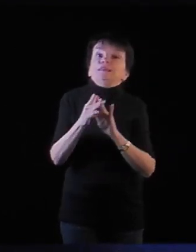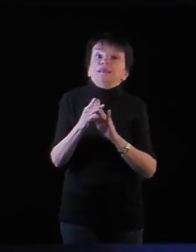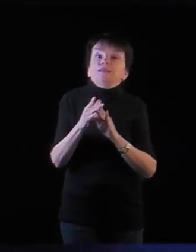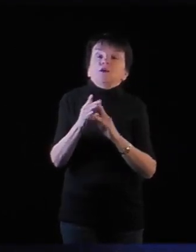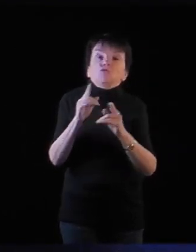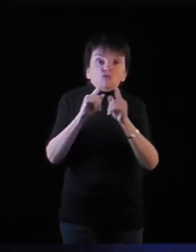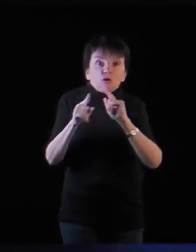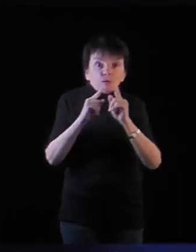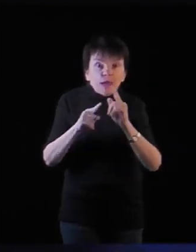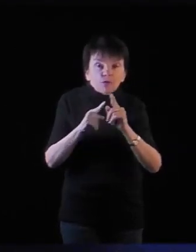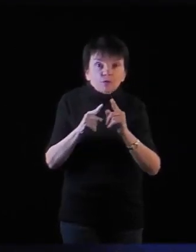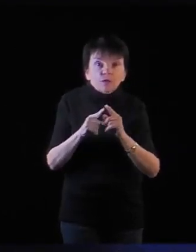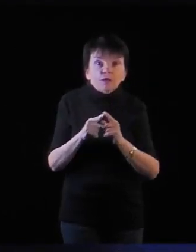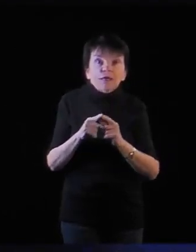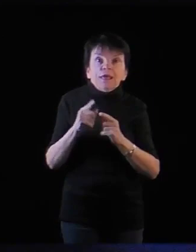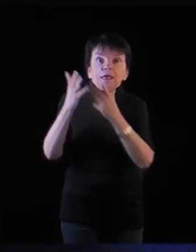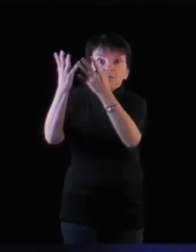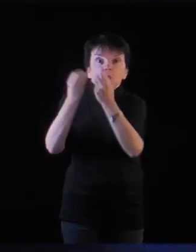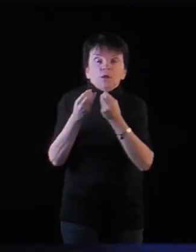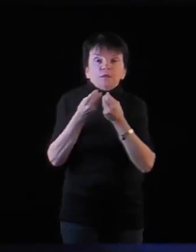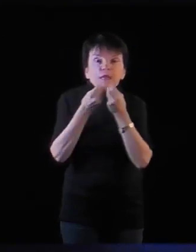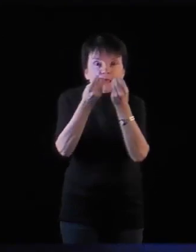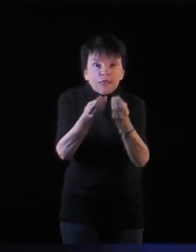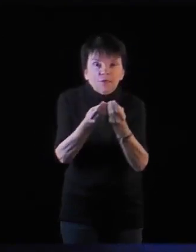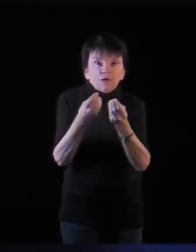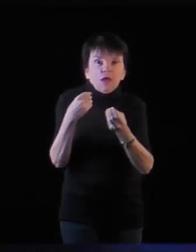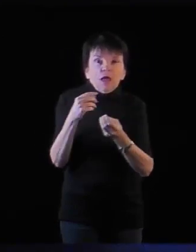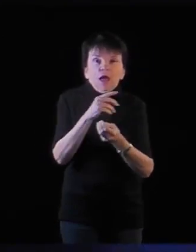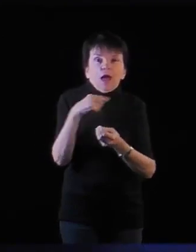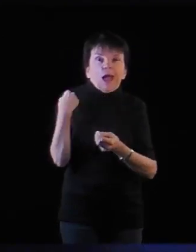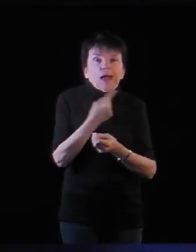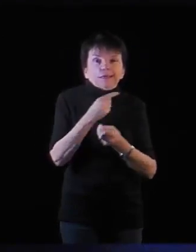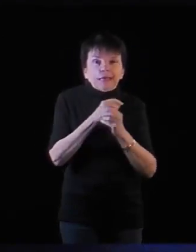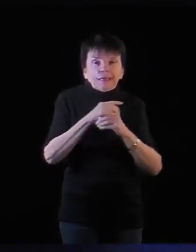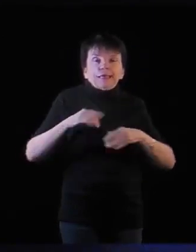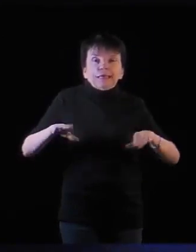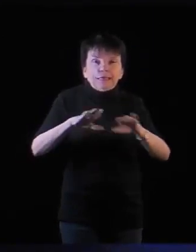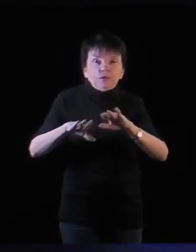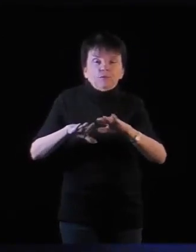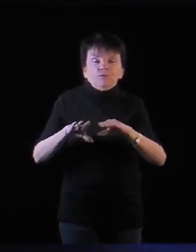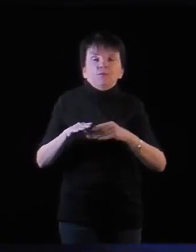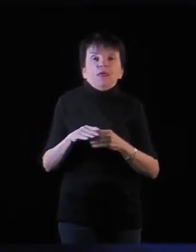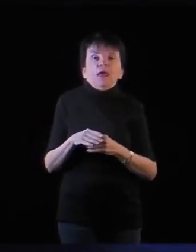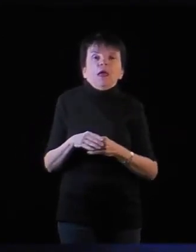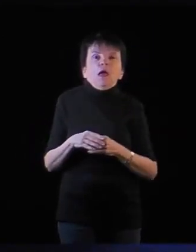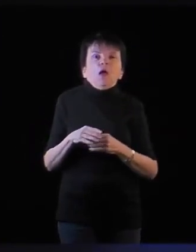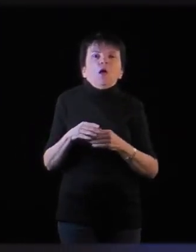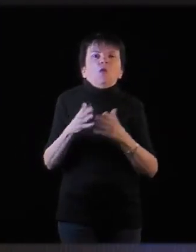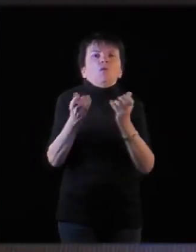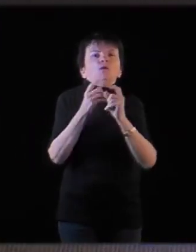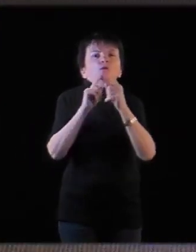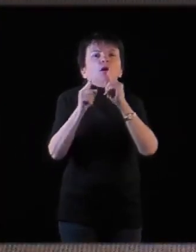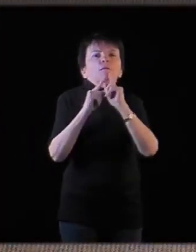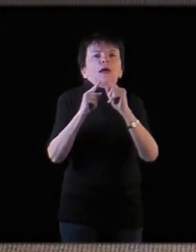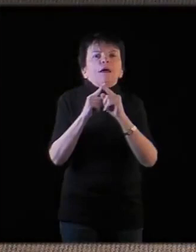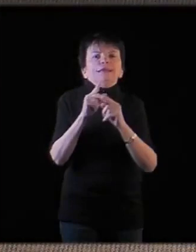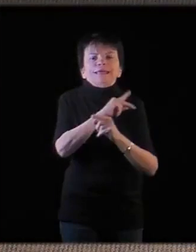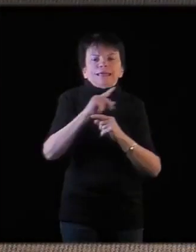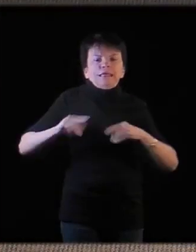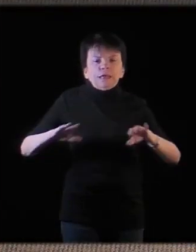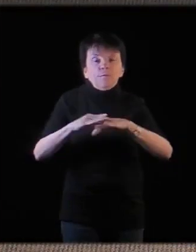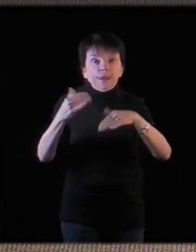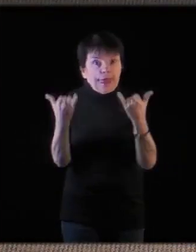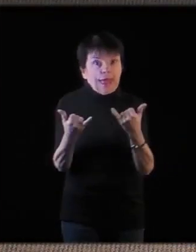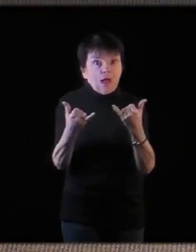as we look at the importance of the kingdom, we want to talk about the kingdom now and the kingdom then. In week one,